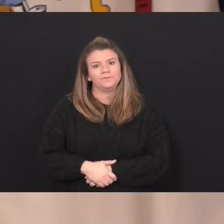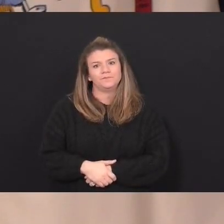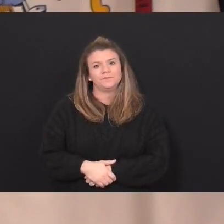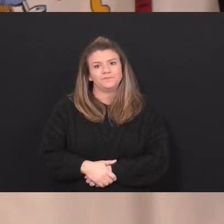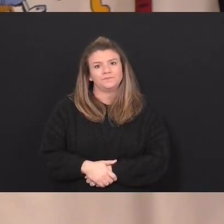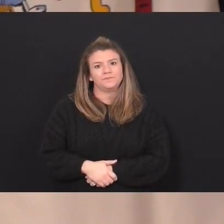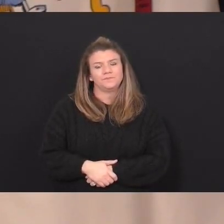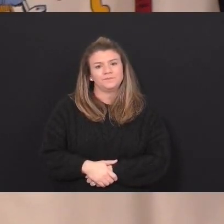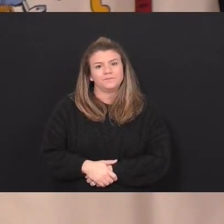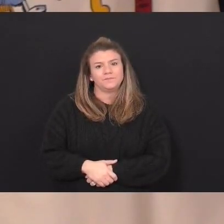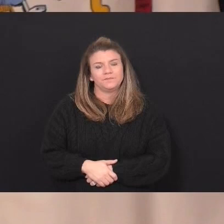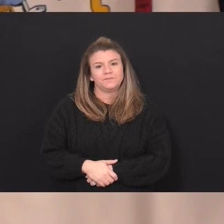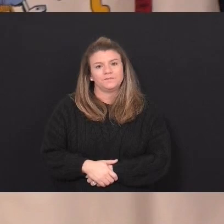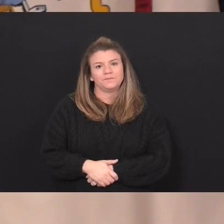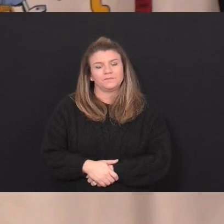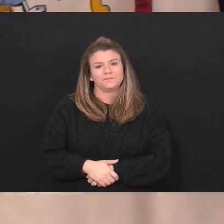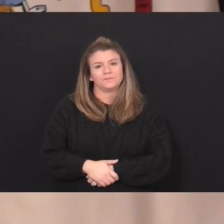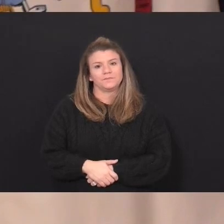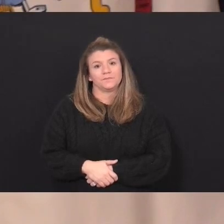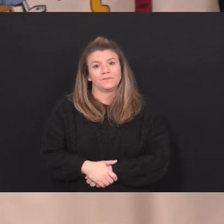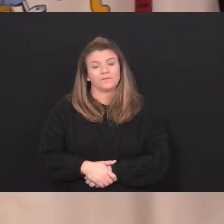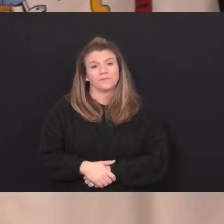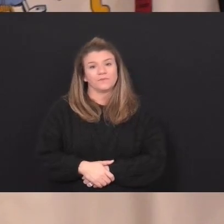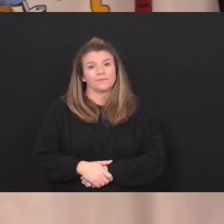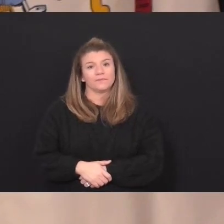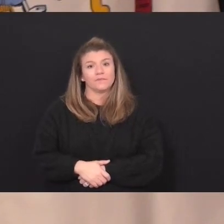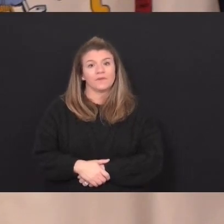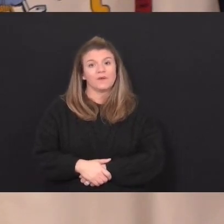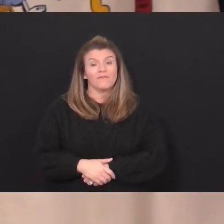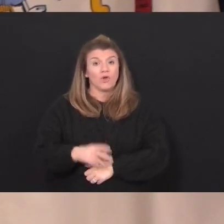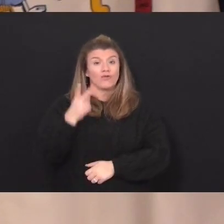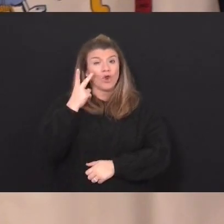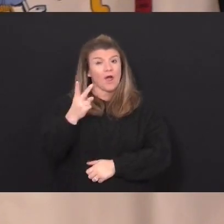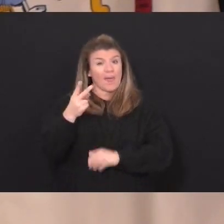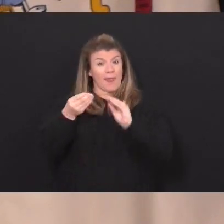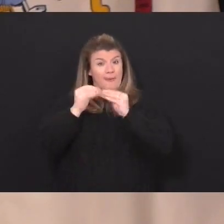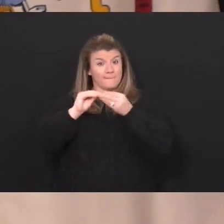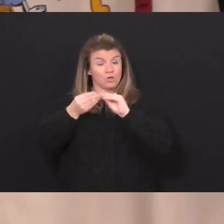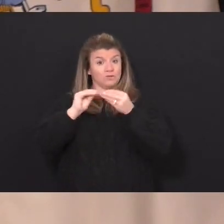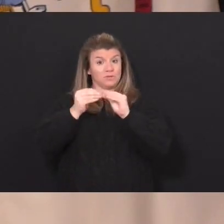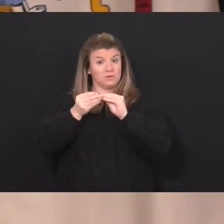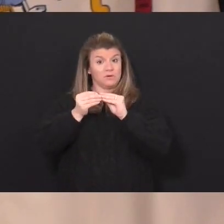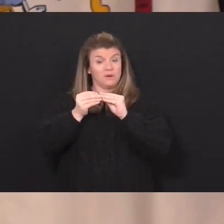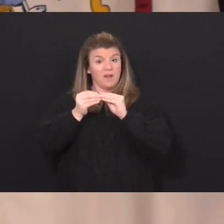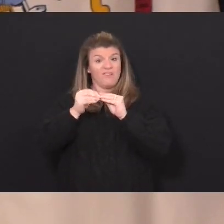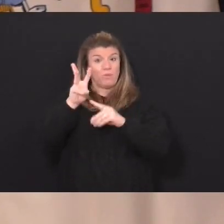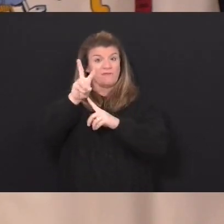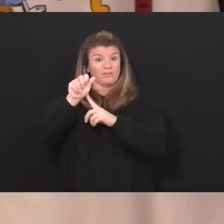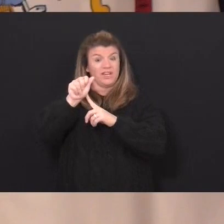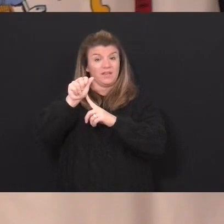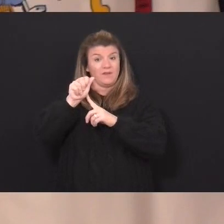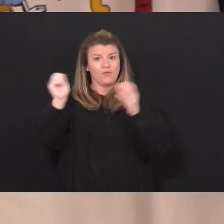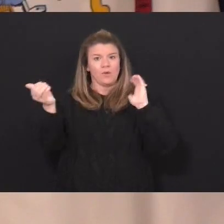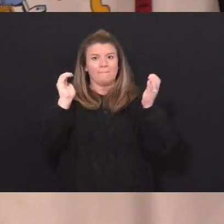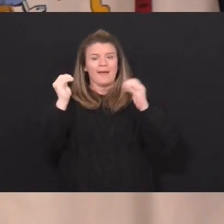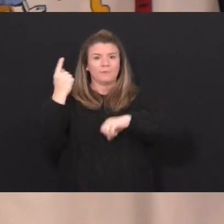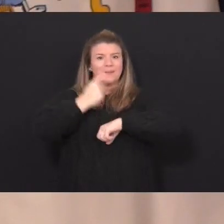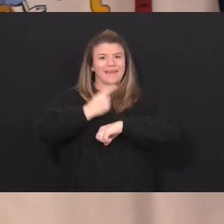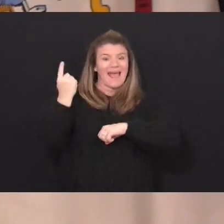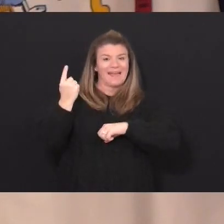West Virginia is still holding, if you look at the gross of all the days and everything, right